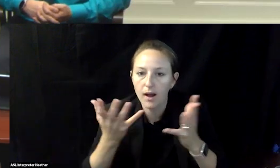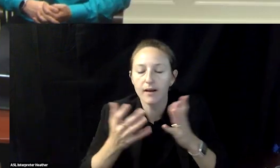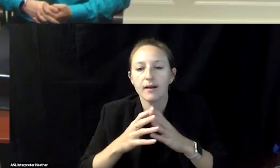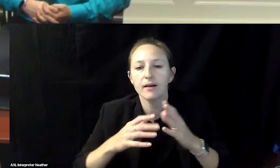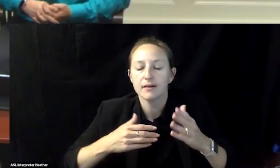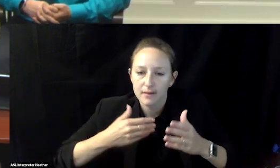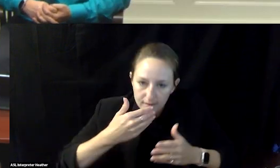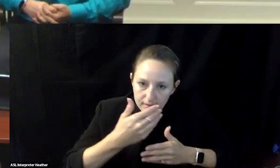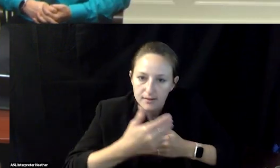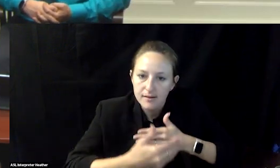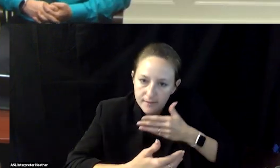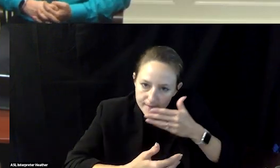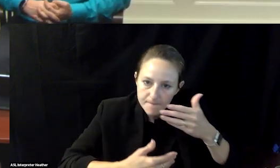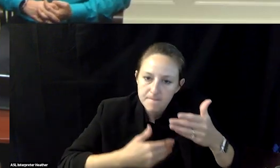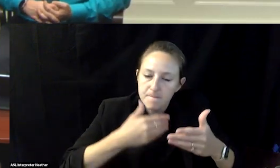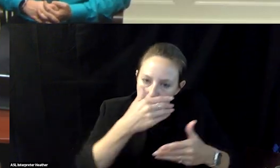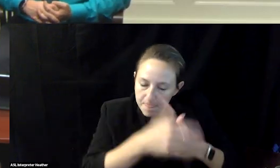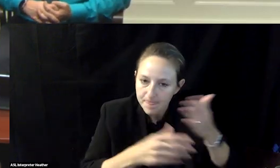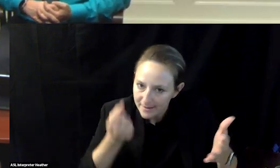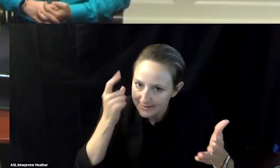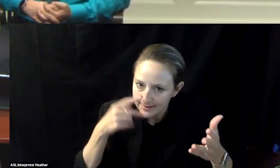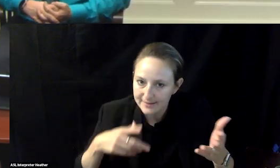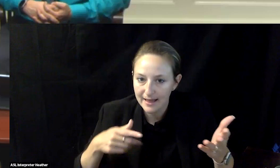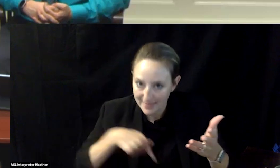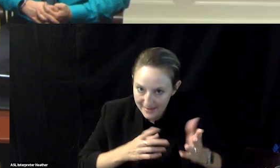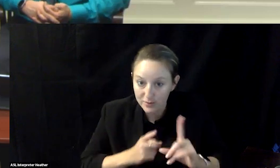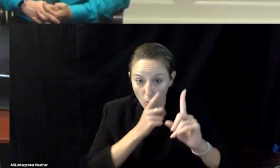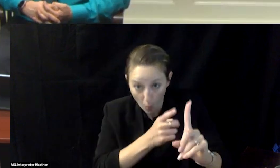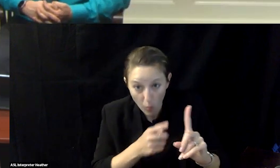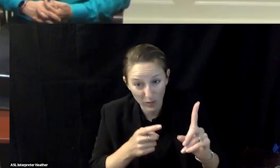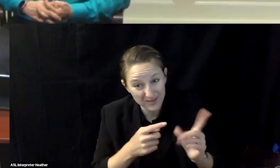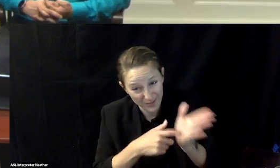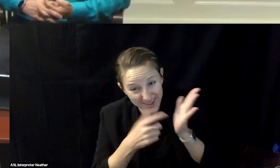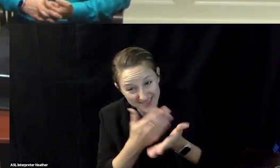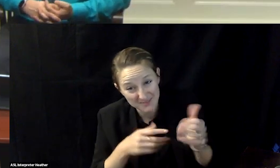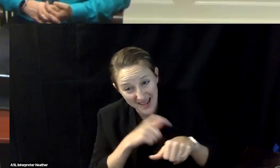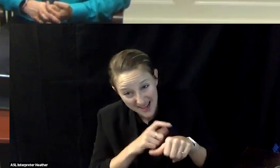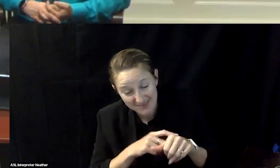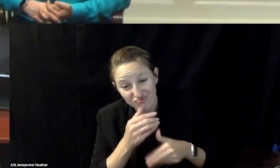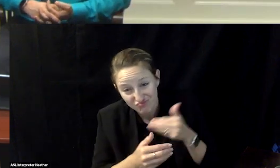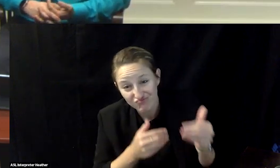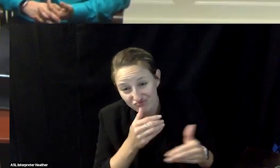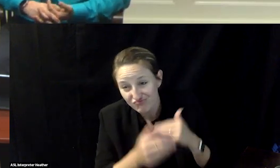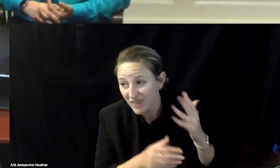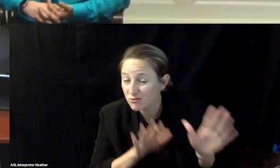and understand that this stuff are things that need to get done, then things will work out.